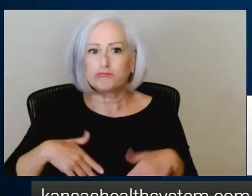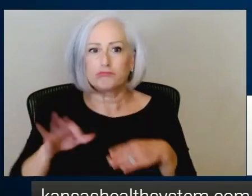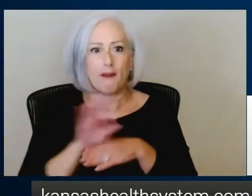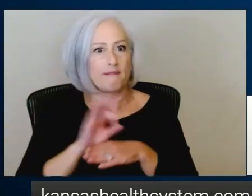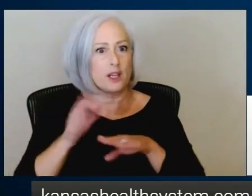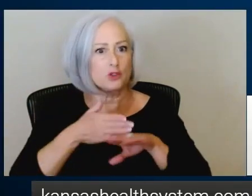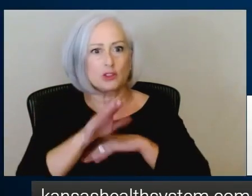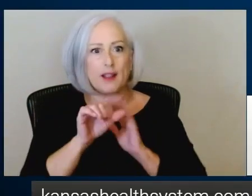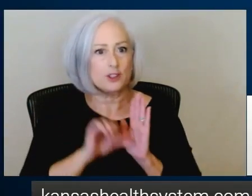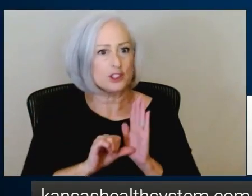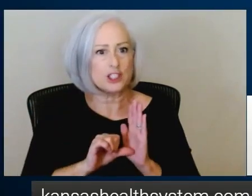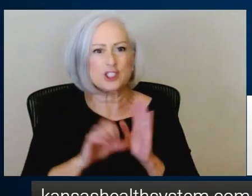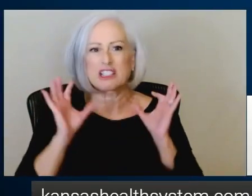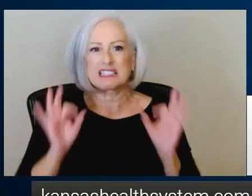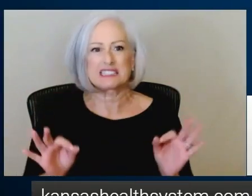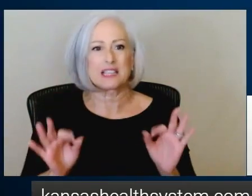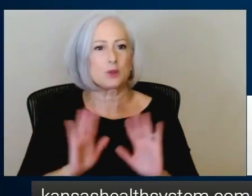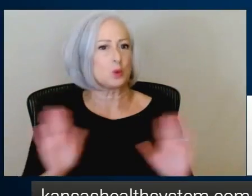do that.